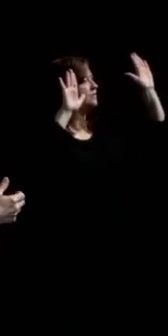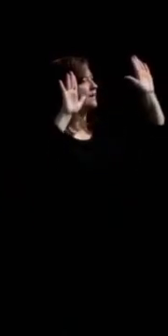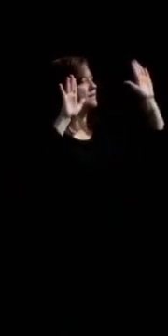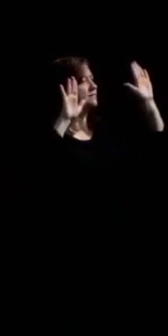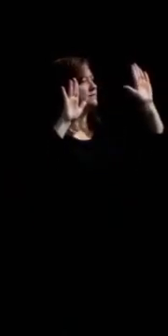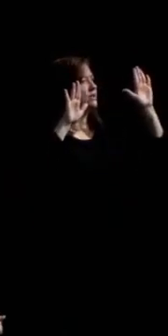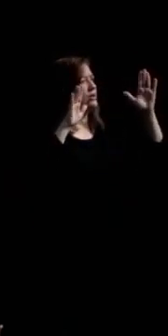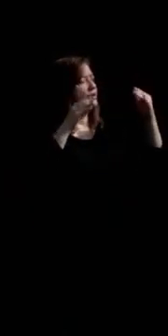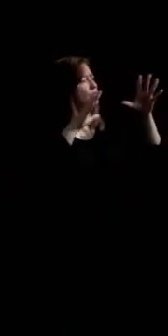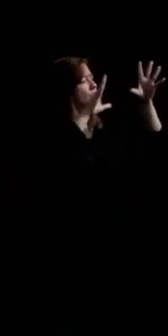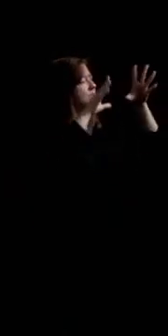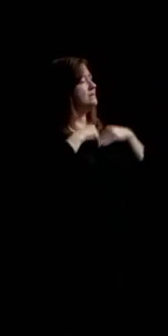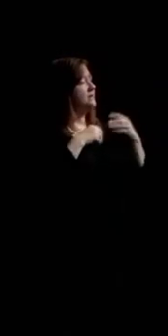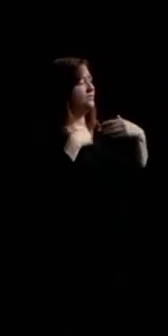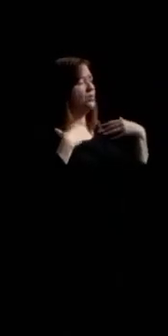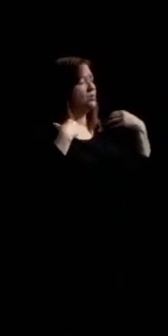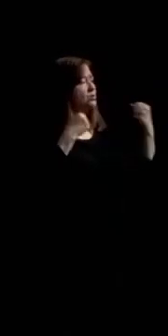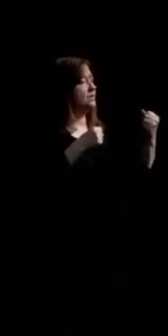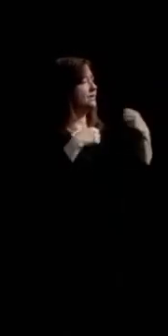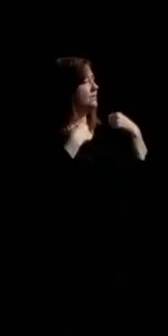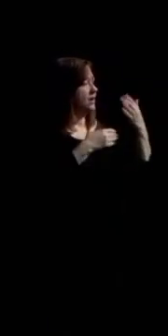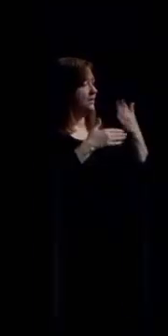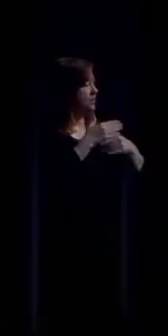power than you could ever generate on your own.